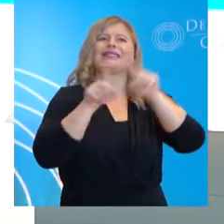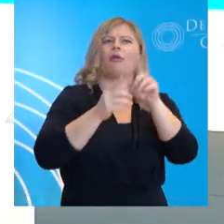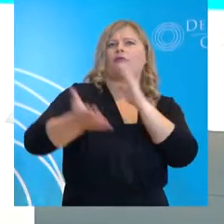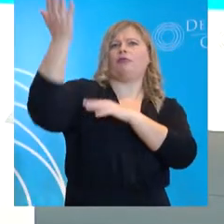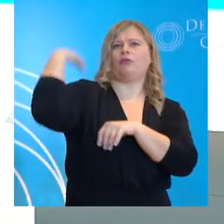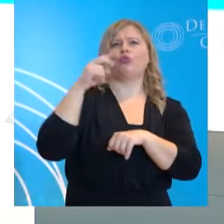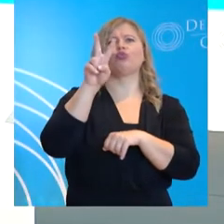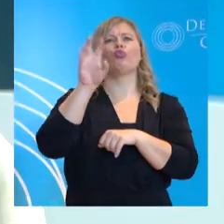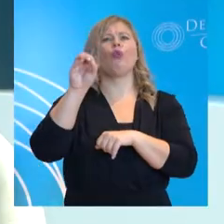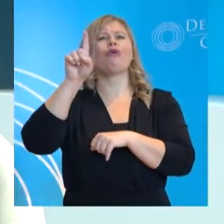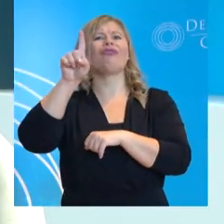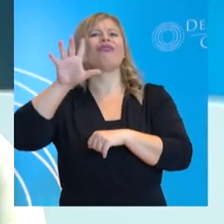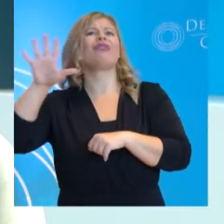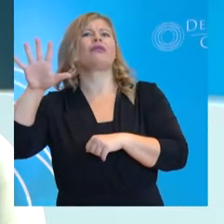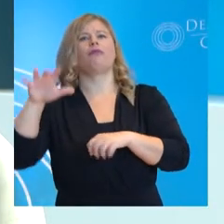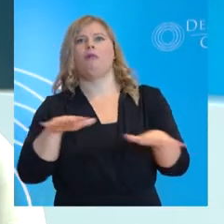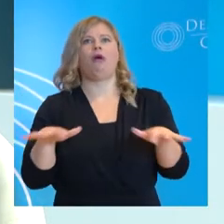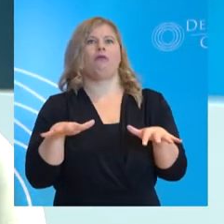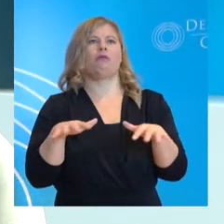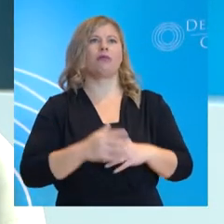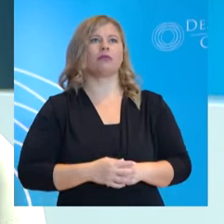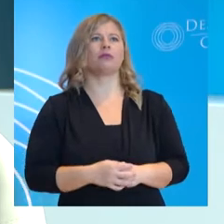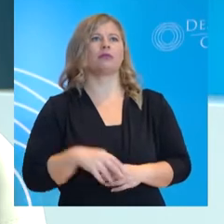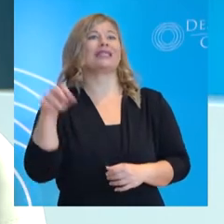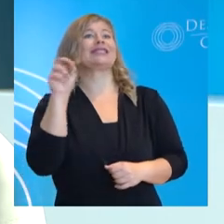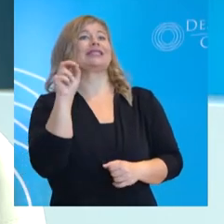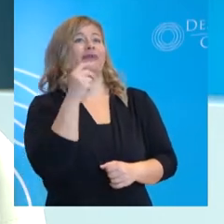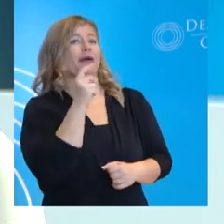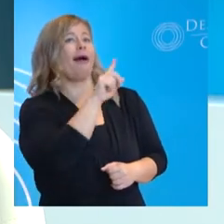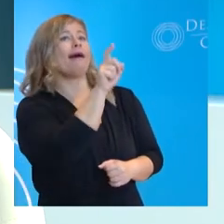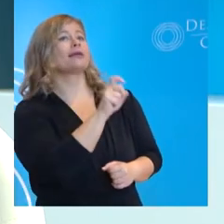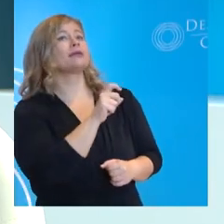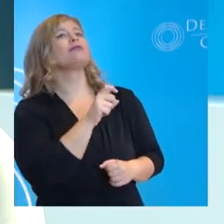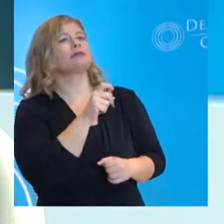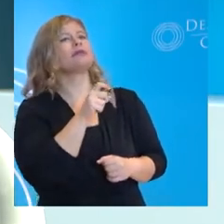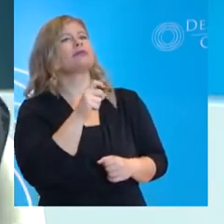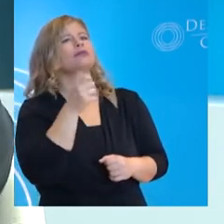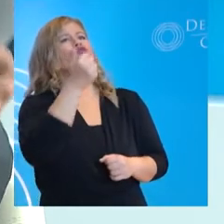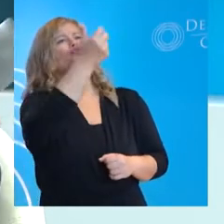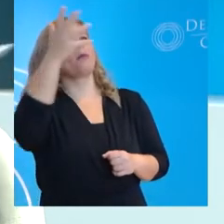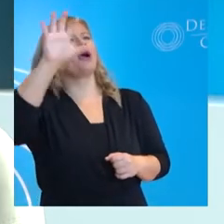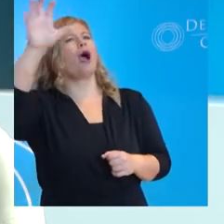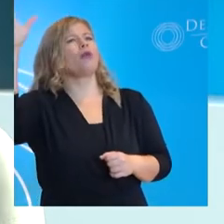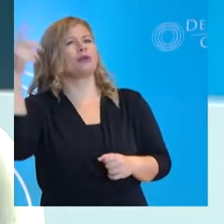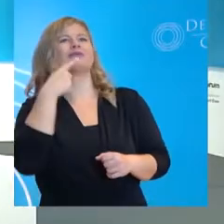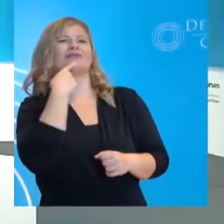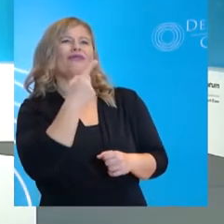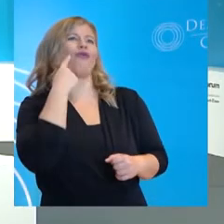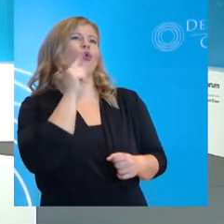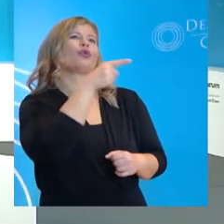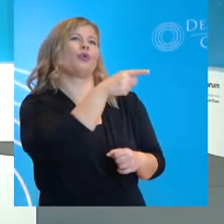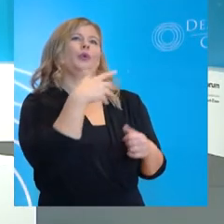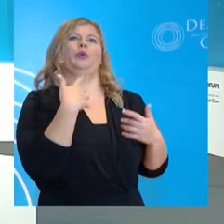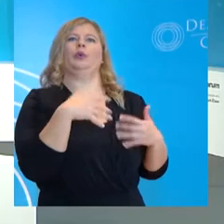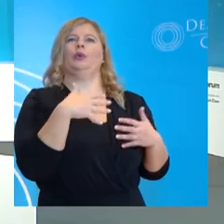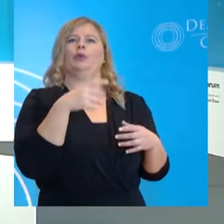language from Europe is, it's pretty ugly sometimes, I have to say. And yes, we're all in favor of human rights and